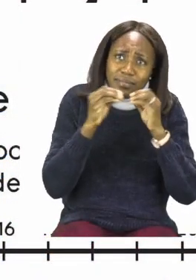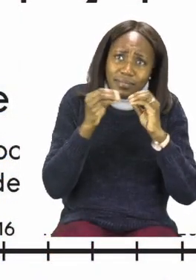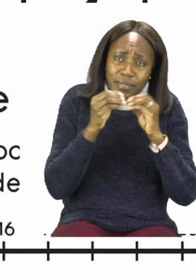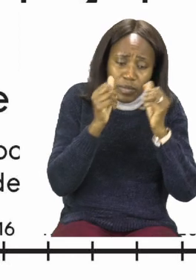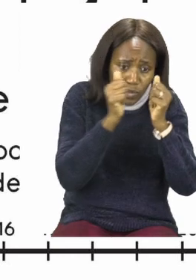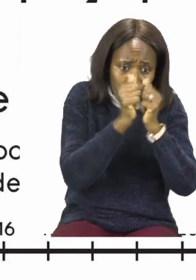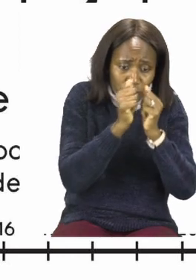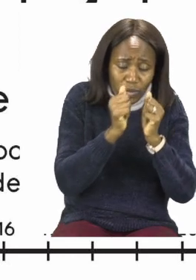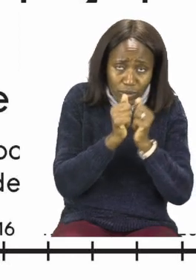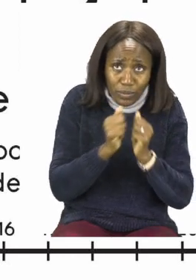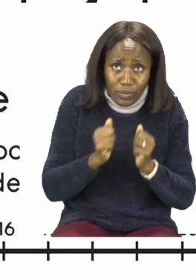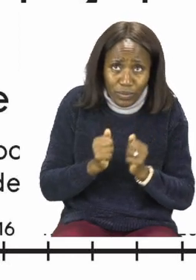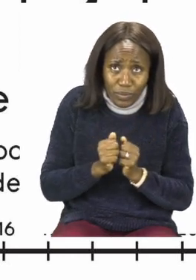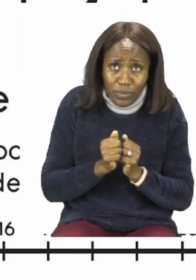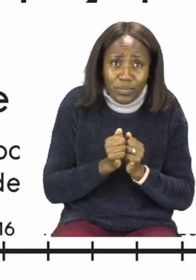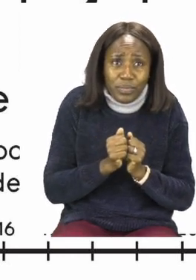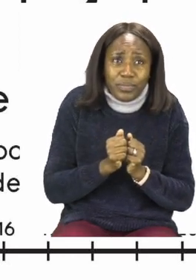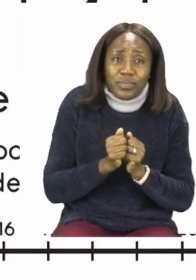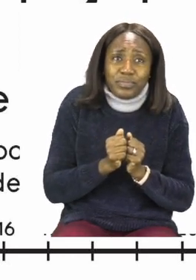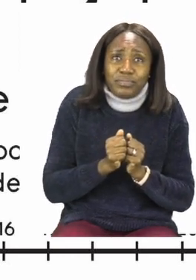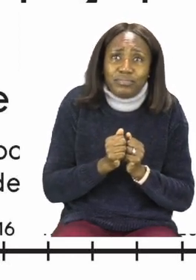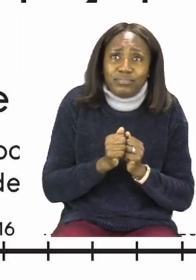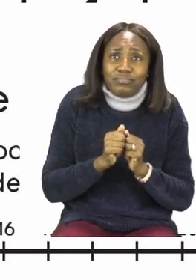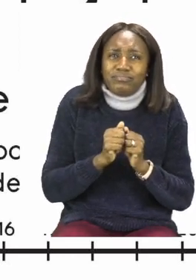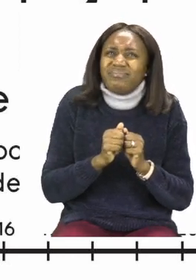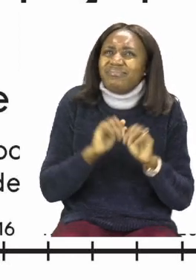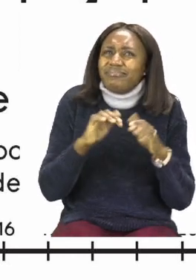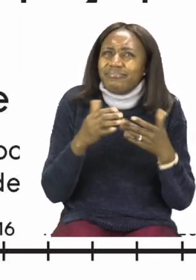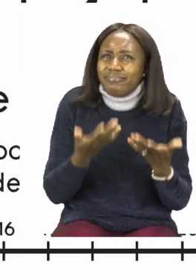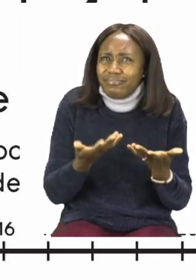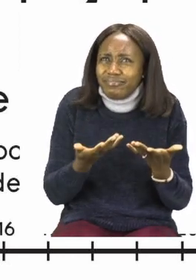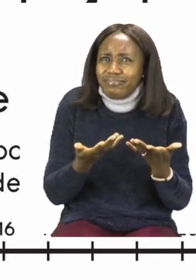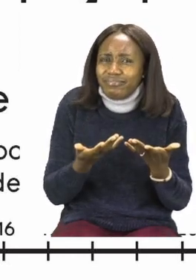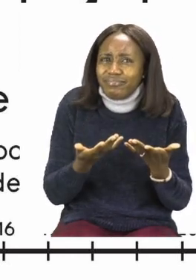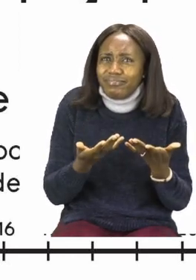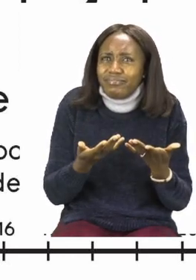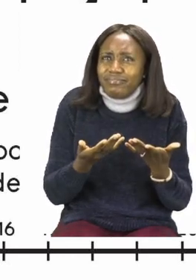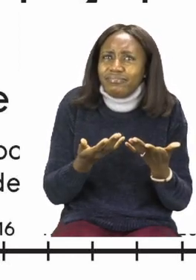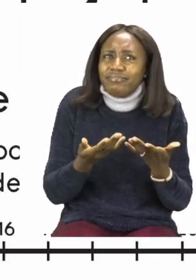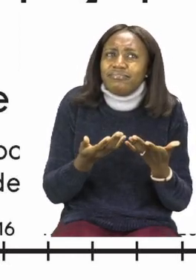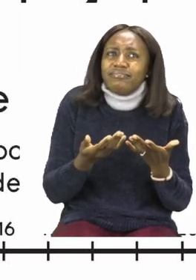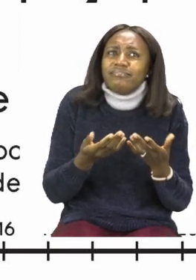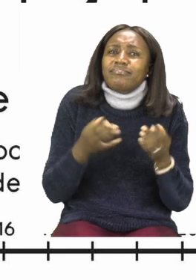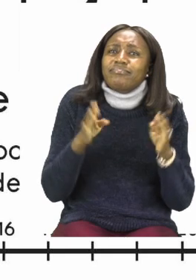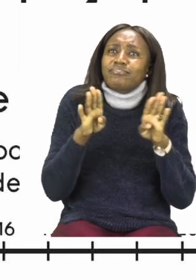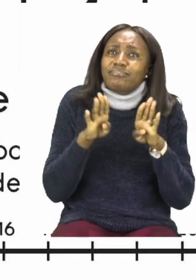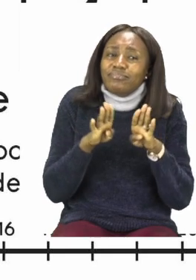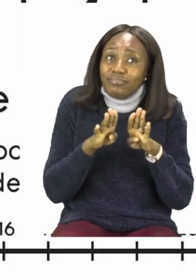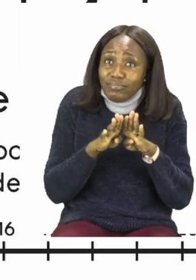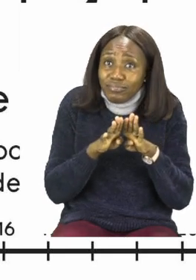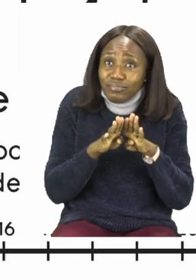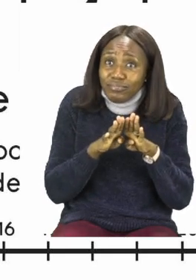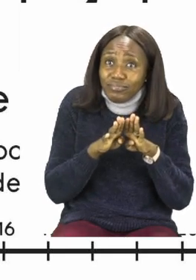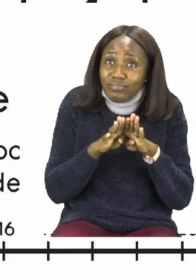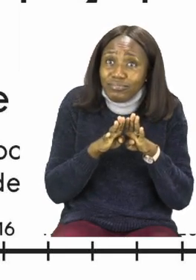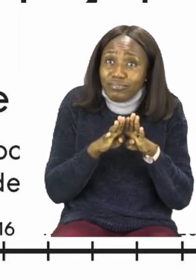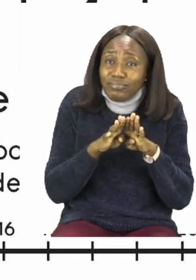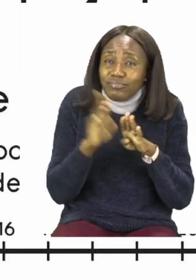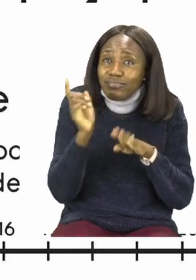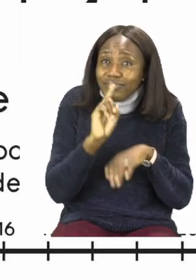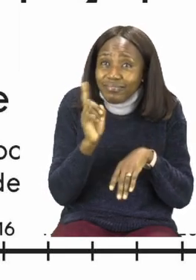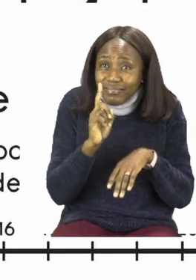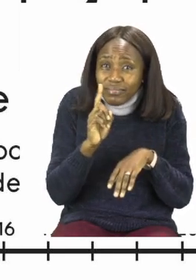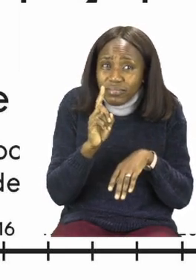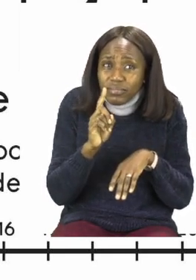doing number bonds. Now the number bonds that we are going to be doing are the ones where we have to find the